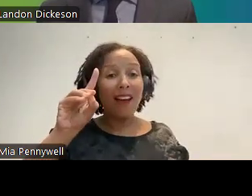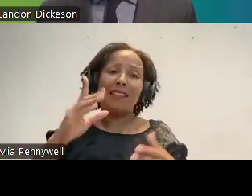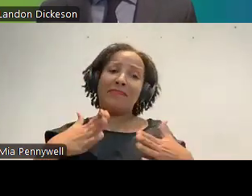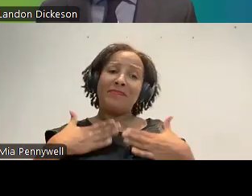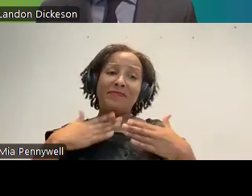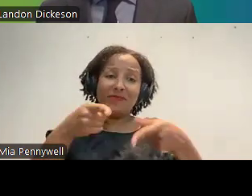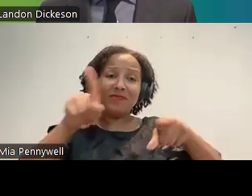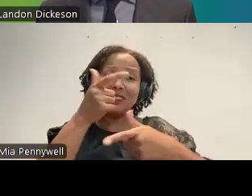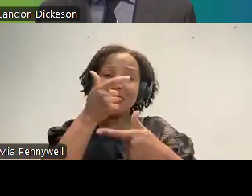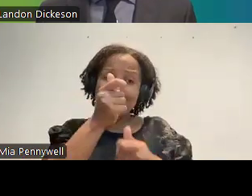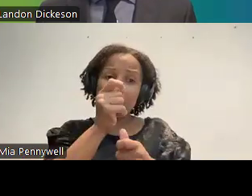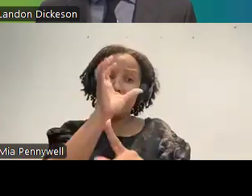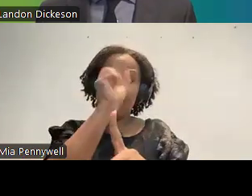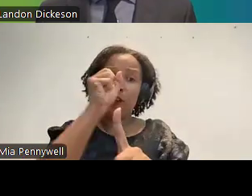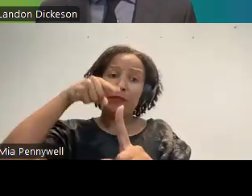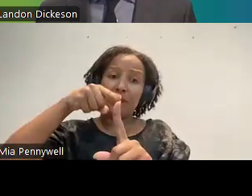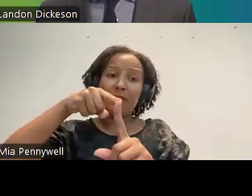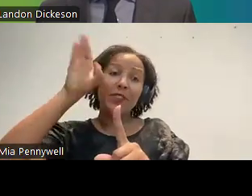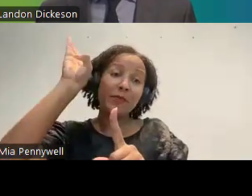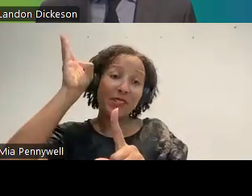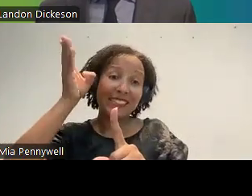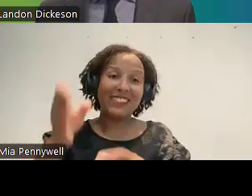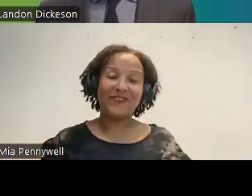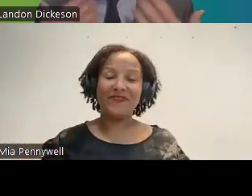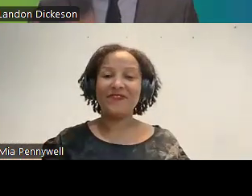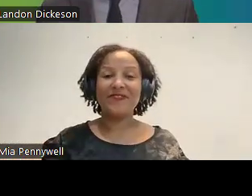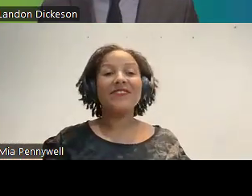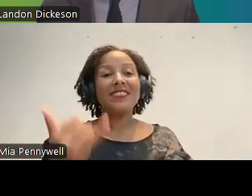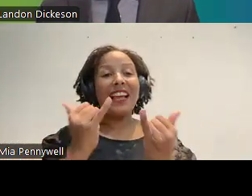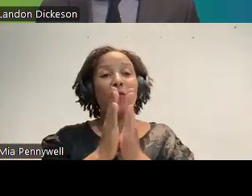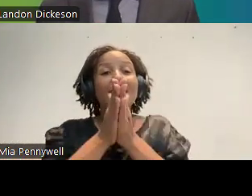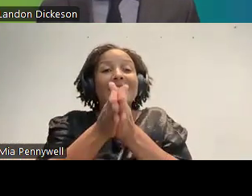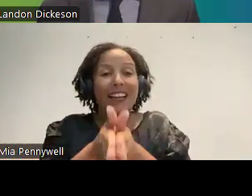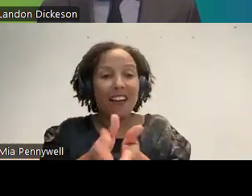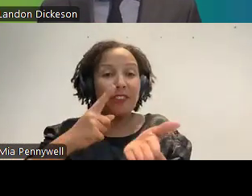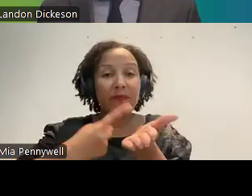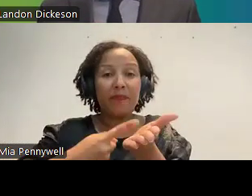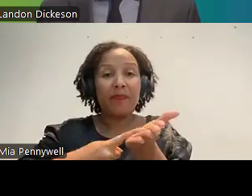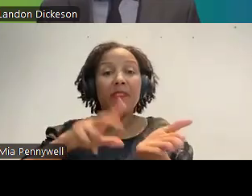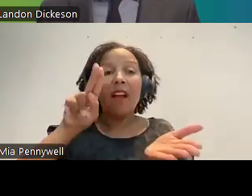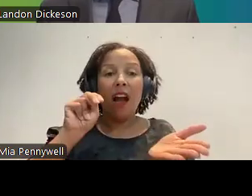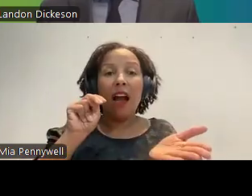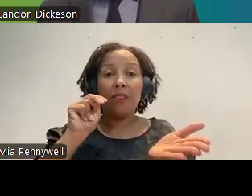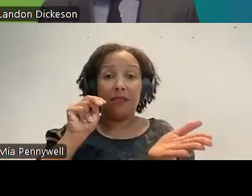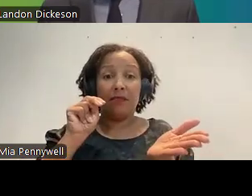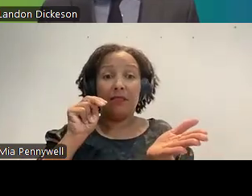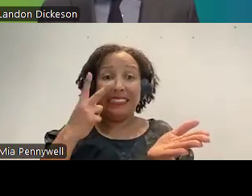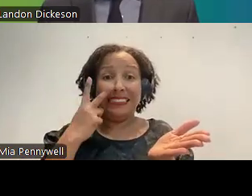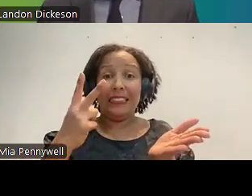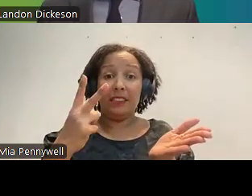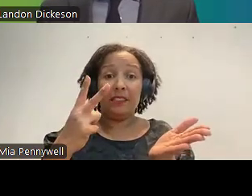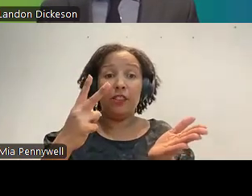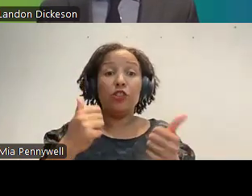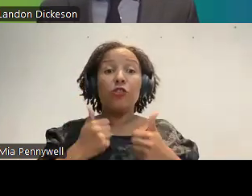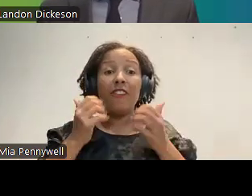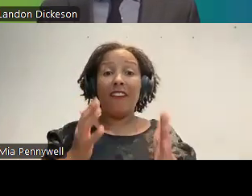in this presentation. So I'm going to dive right in. Unseen survivors of commercial sexual exploitation. Primarily, we're